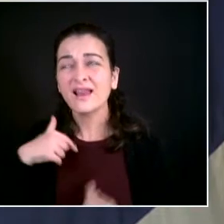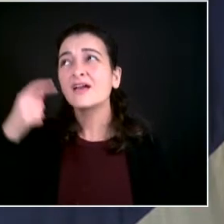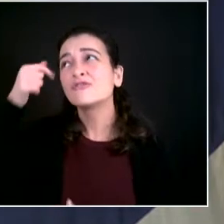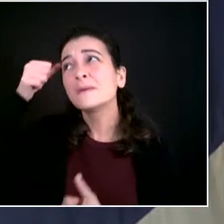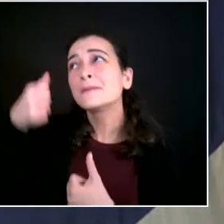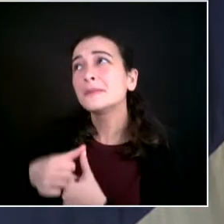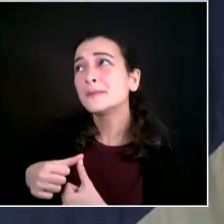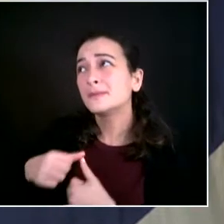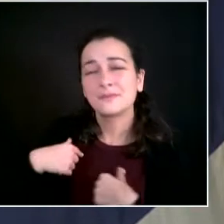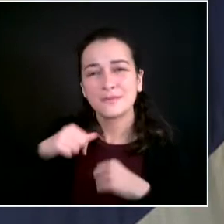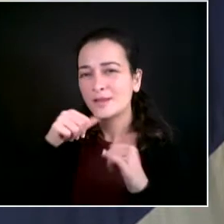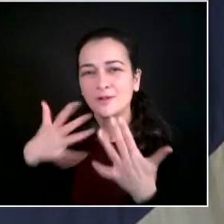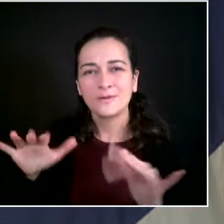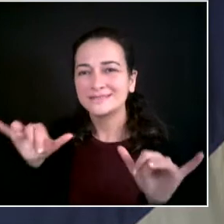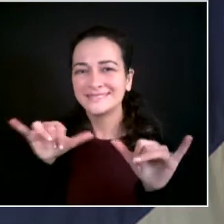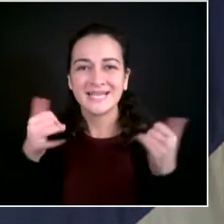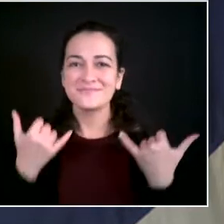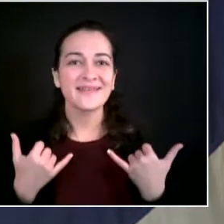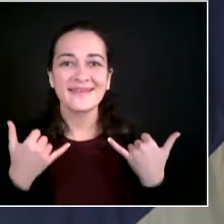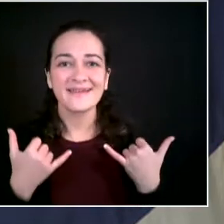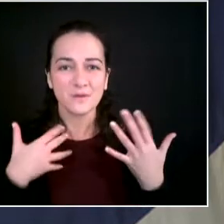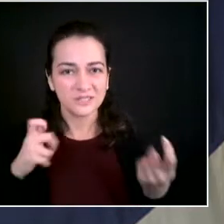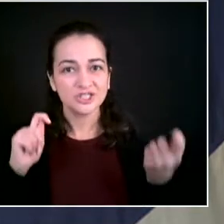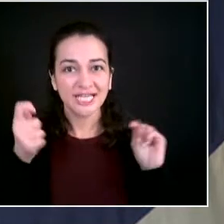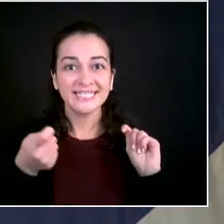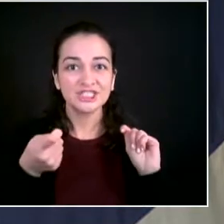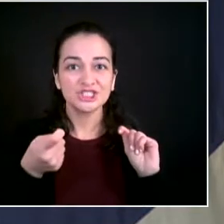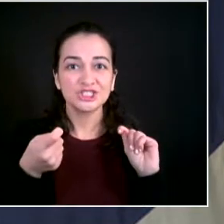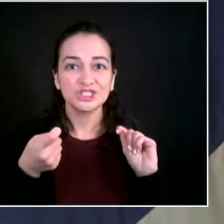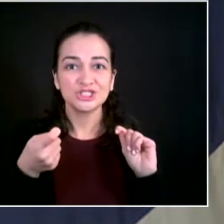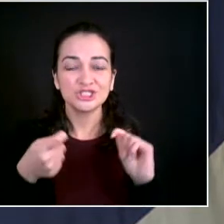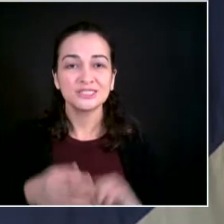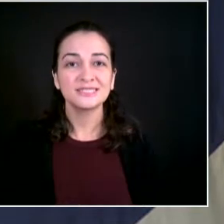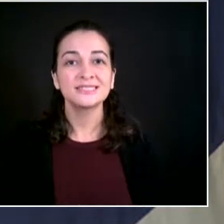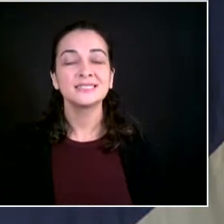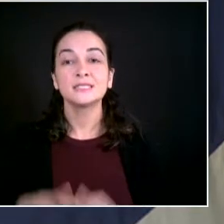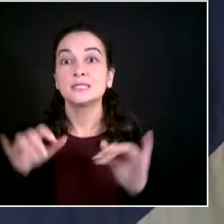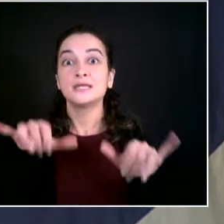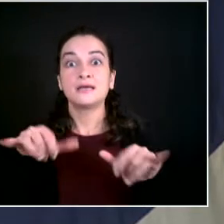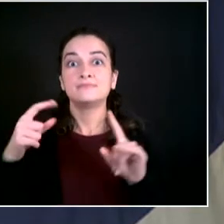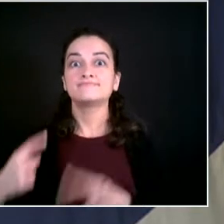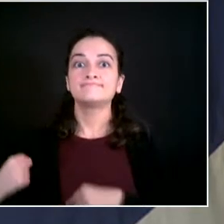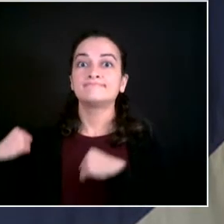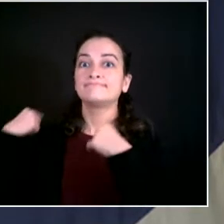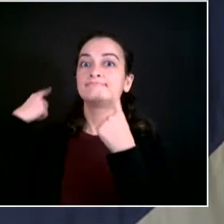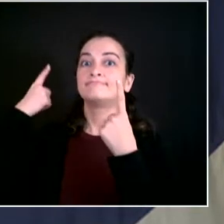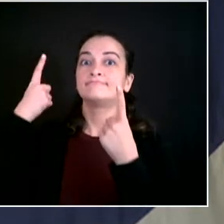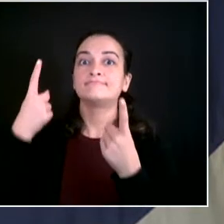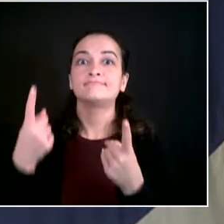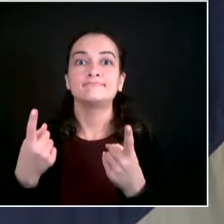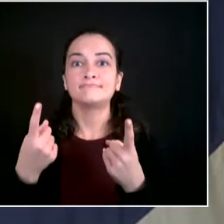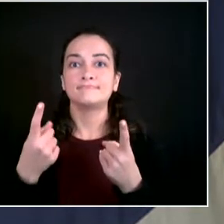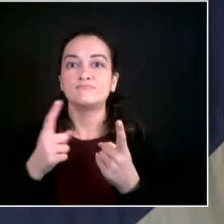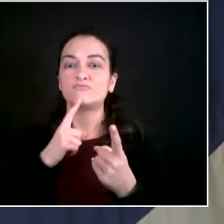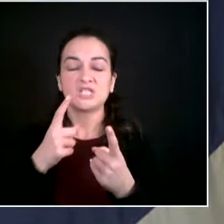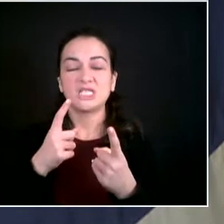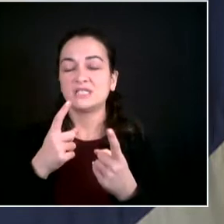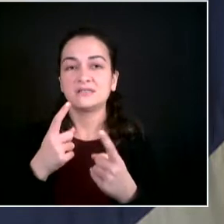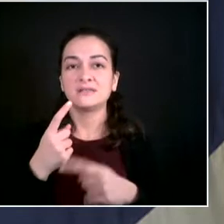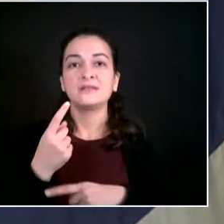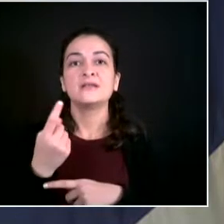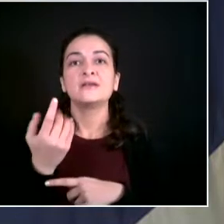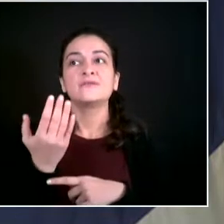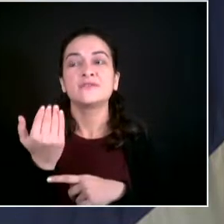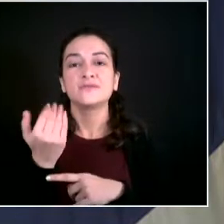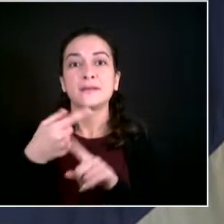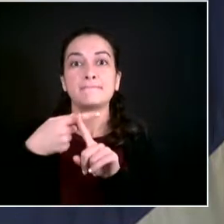has been the most difficult 15 months of my life, but my inspiration was knowing I was fighting for the people of this